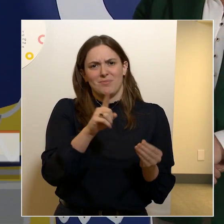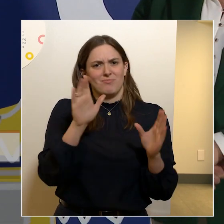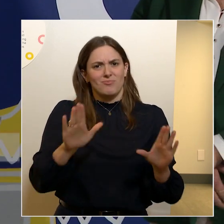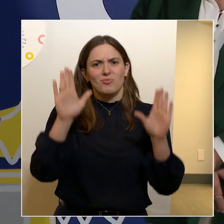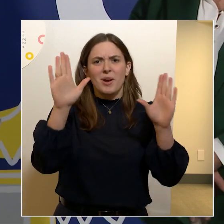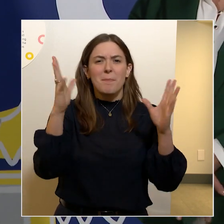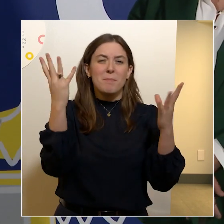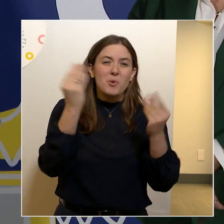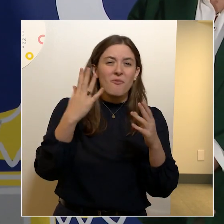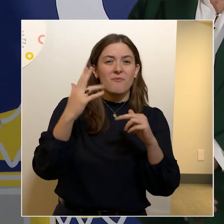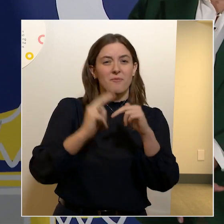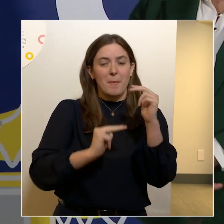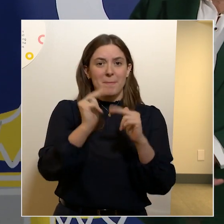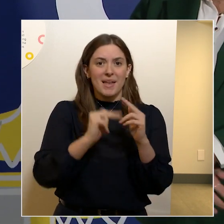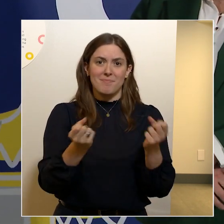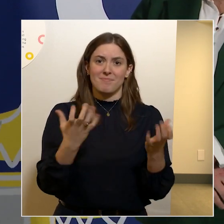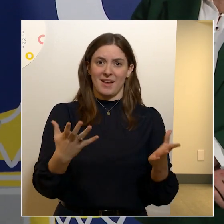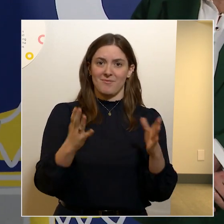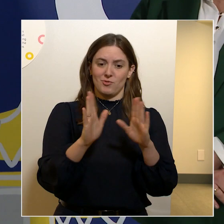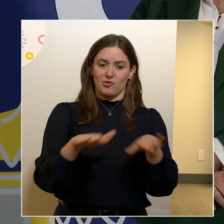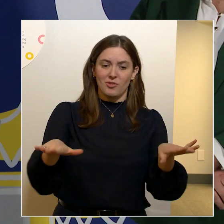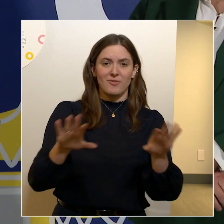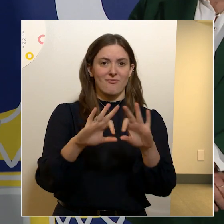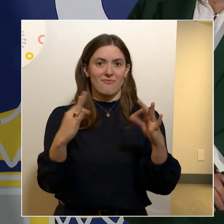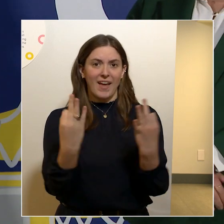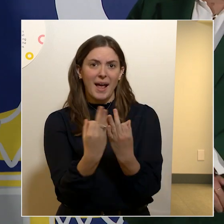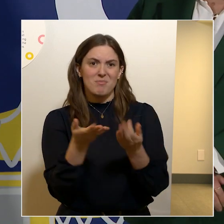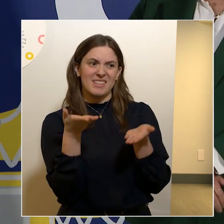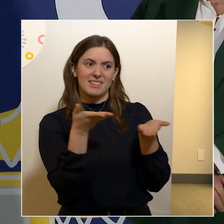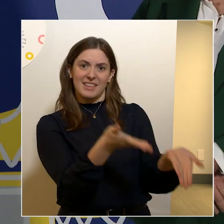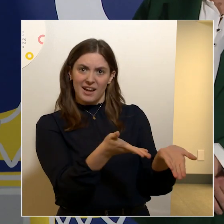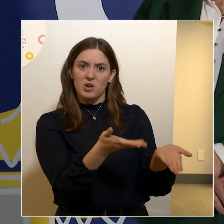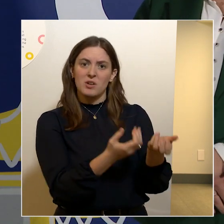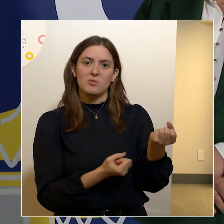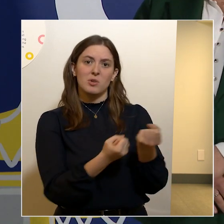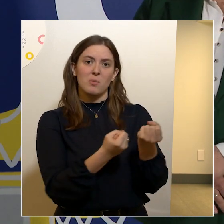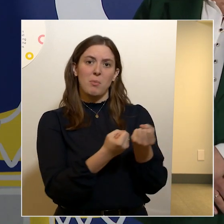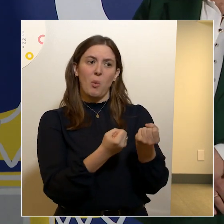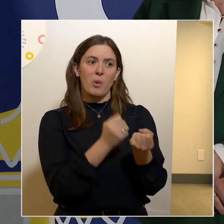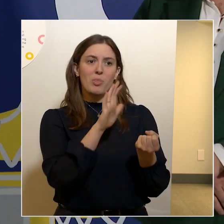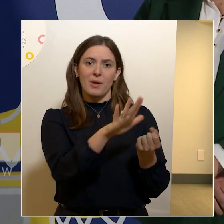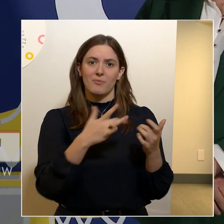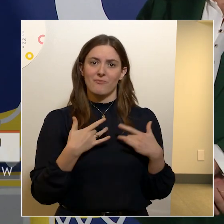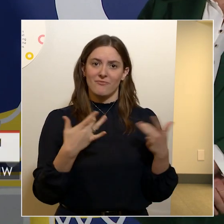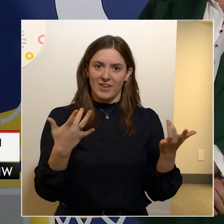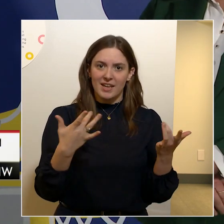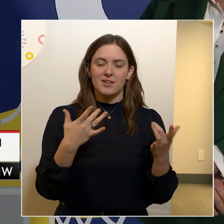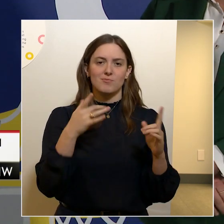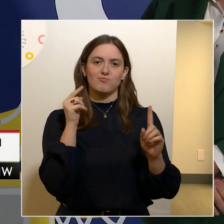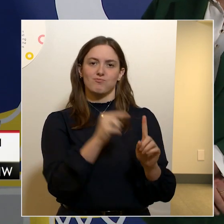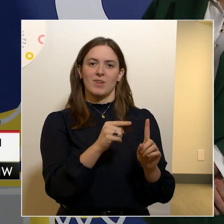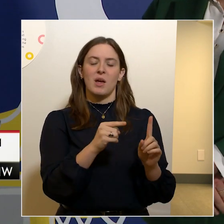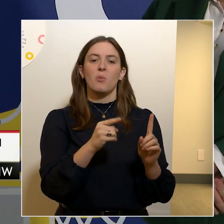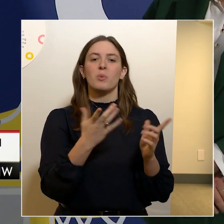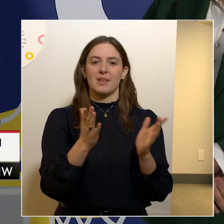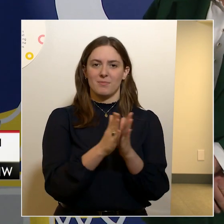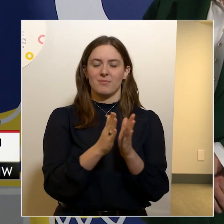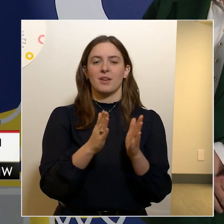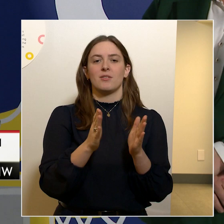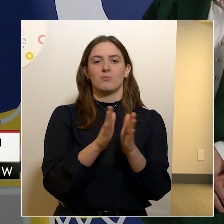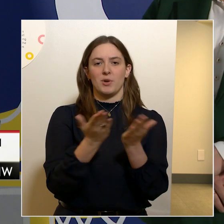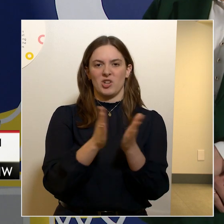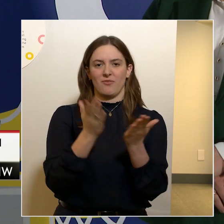beautiful building filled with children and families to support an event centered on children's